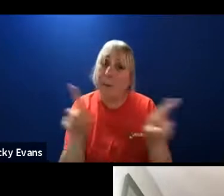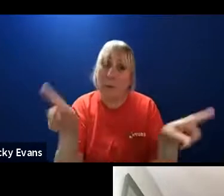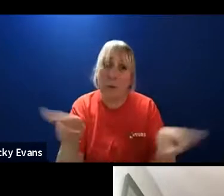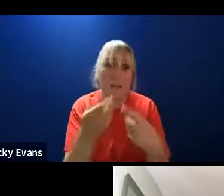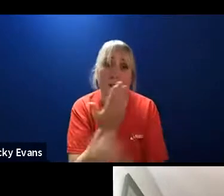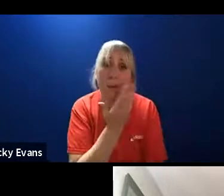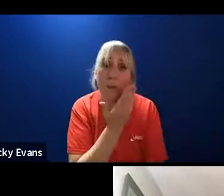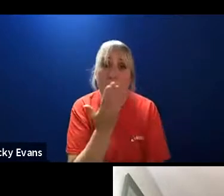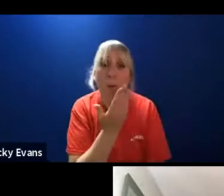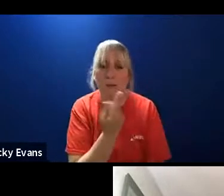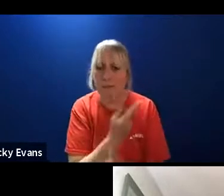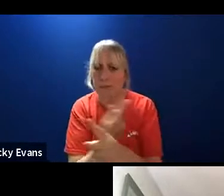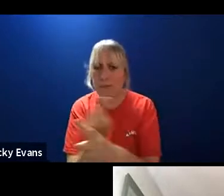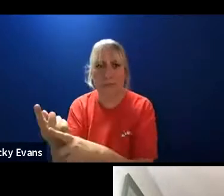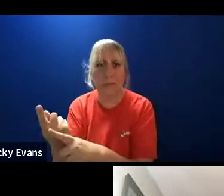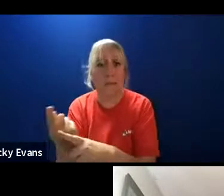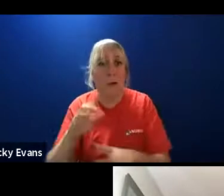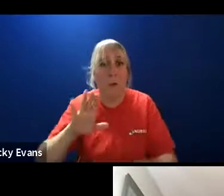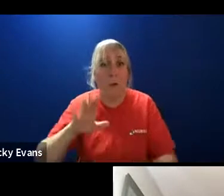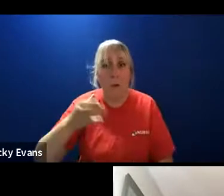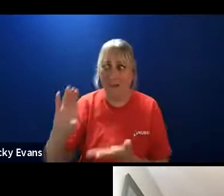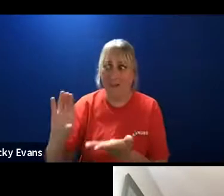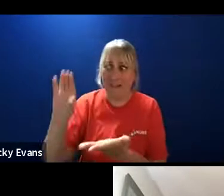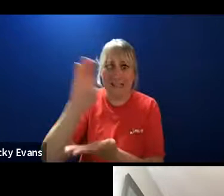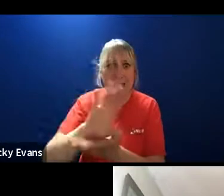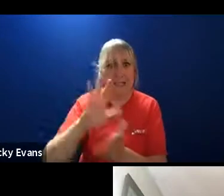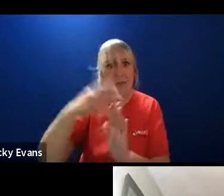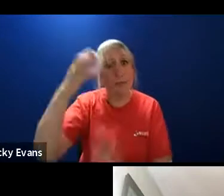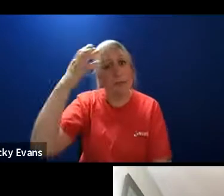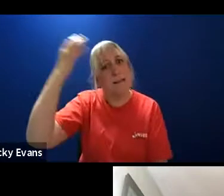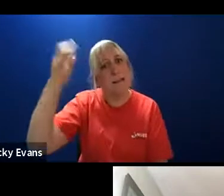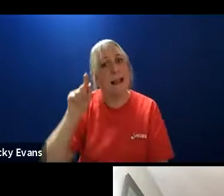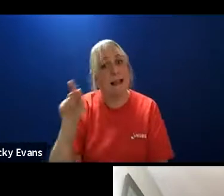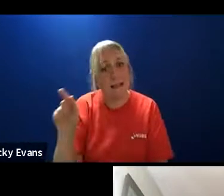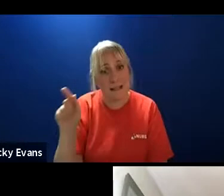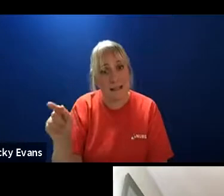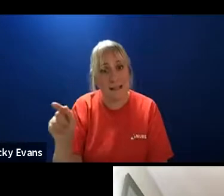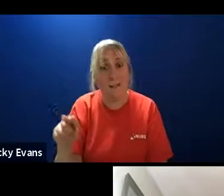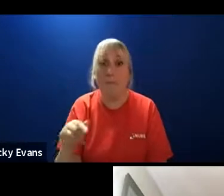of course, that is all funded by the state as well. Maybe Malcolm might have a bit more to add.